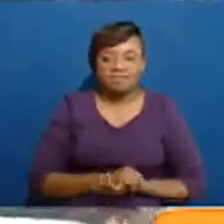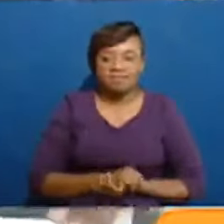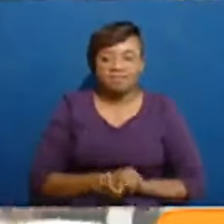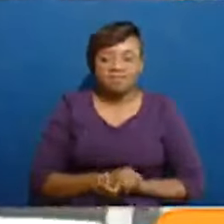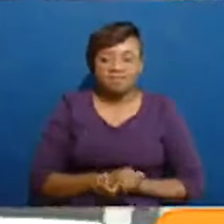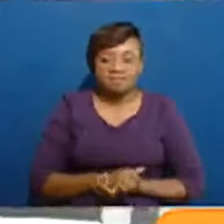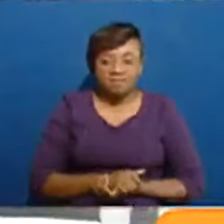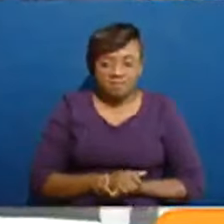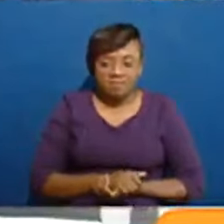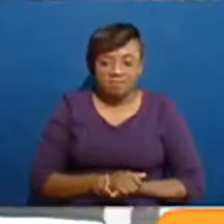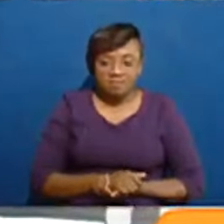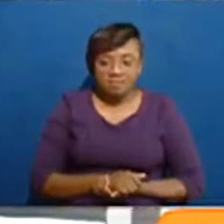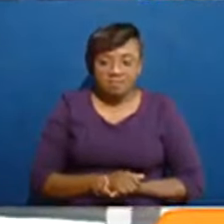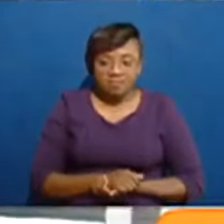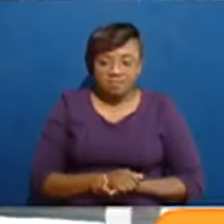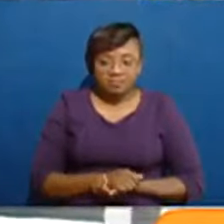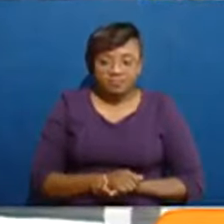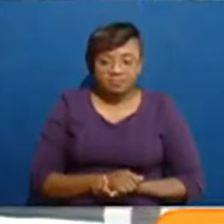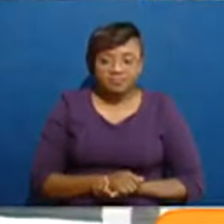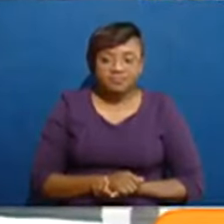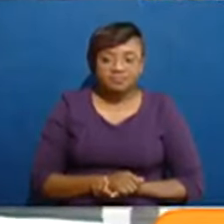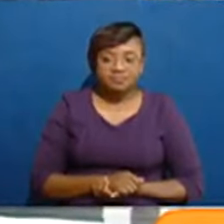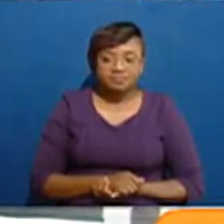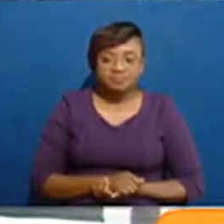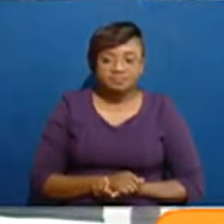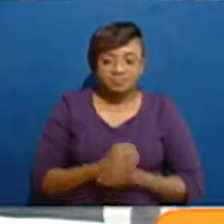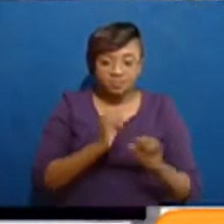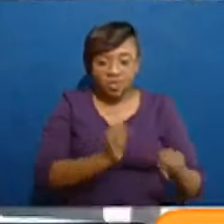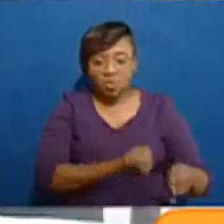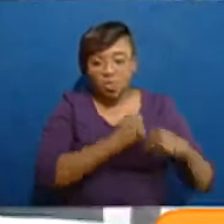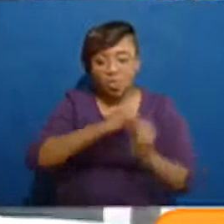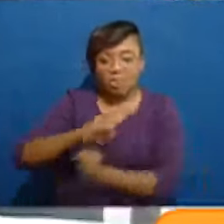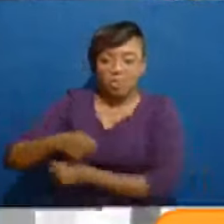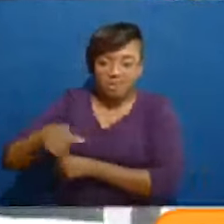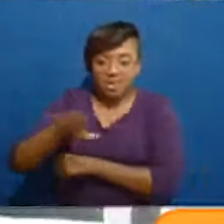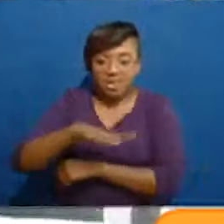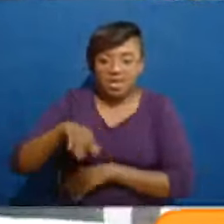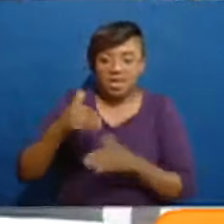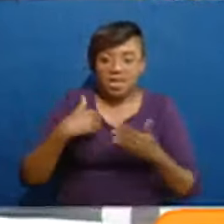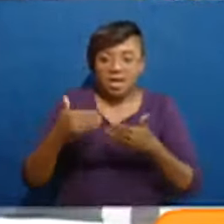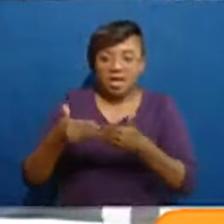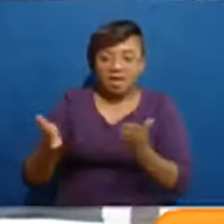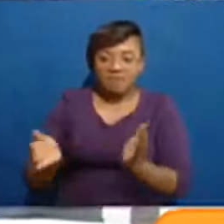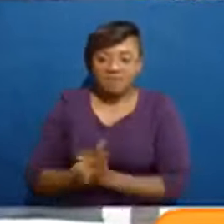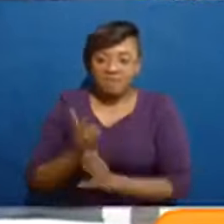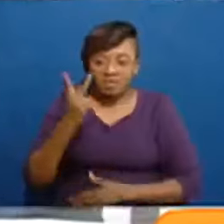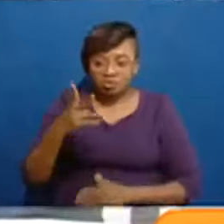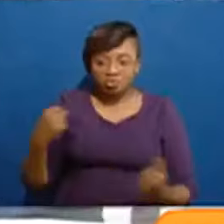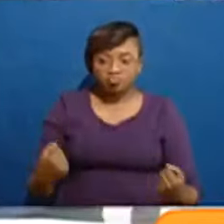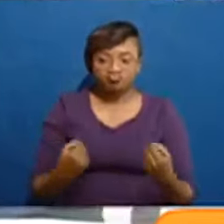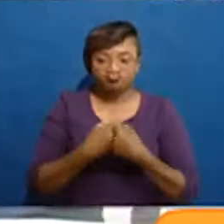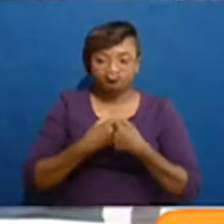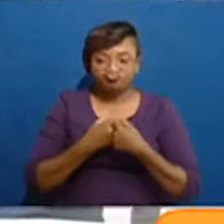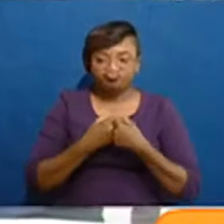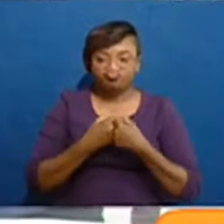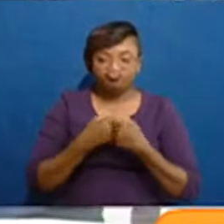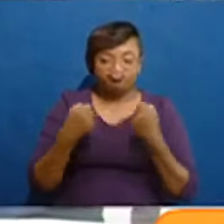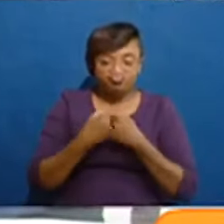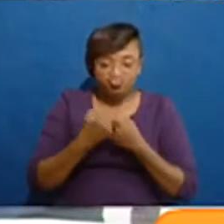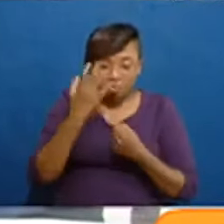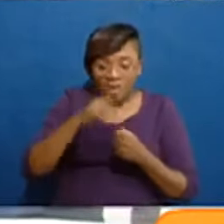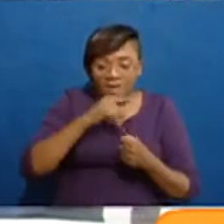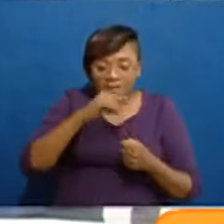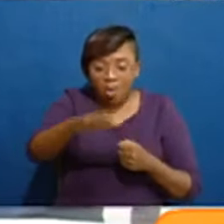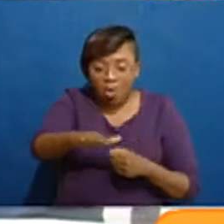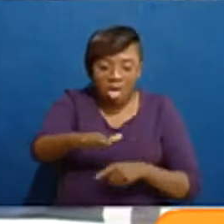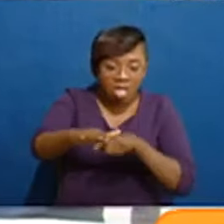are still on protest victims, and there was drama in Homer Bay as two families engaged in a standoff over the burial of the